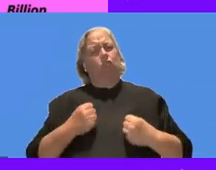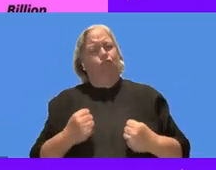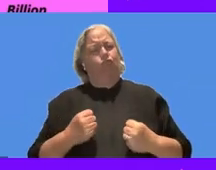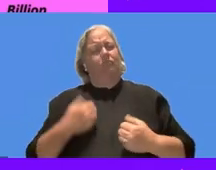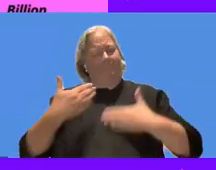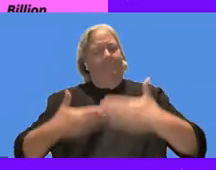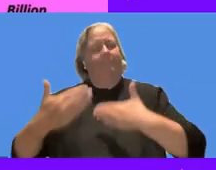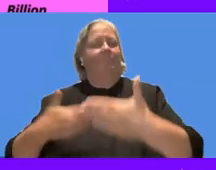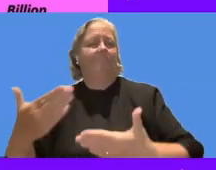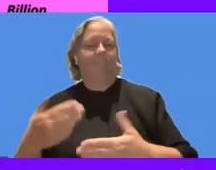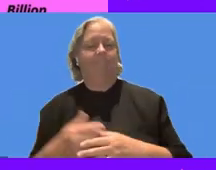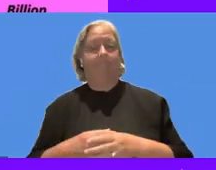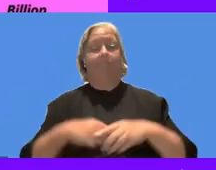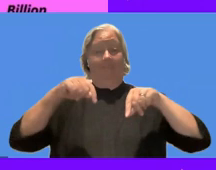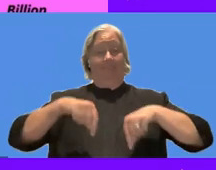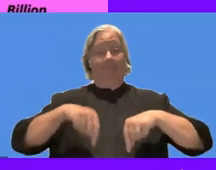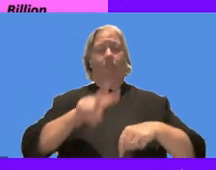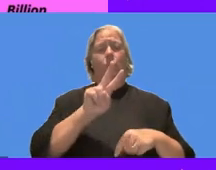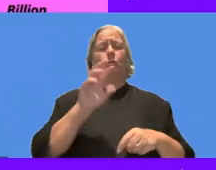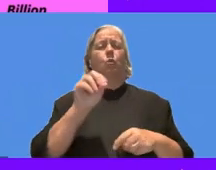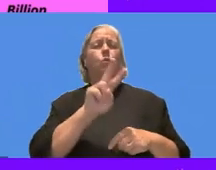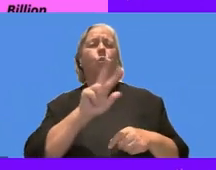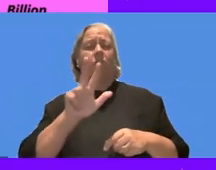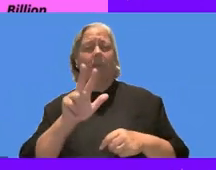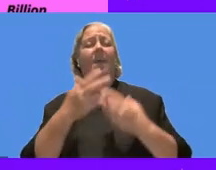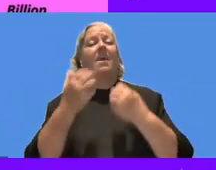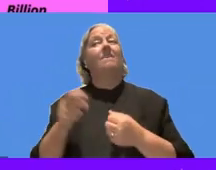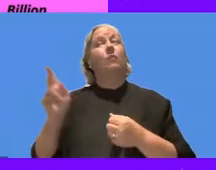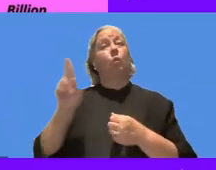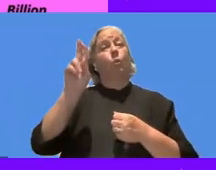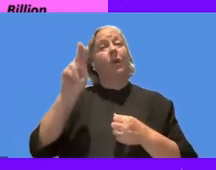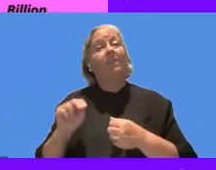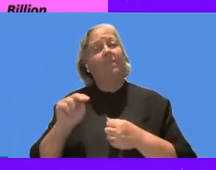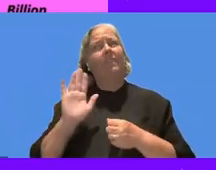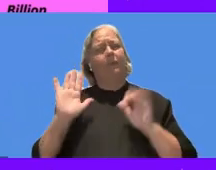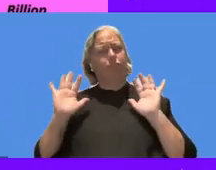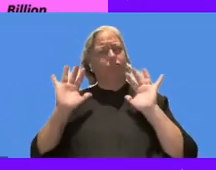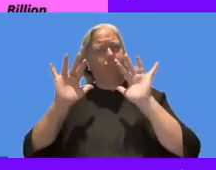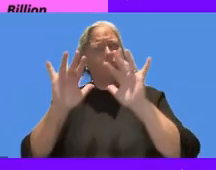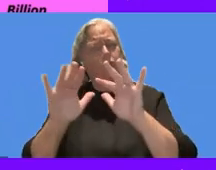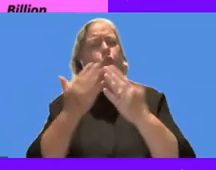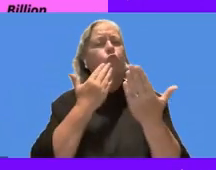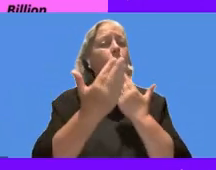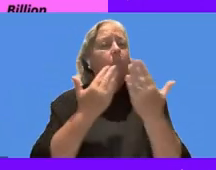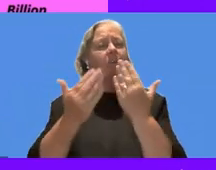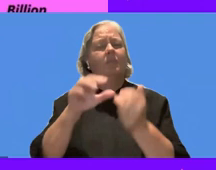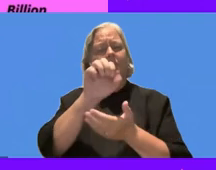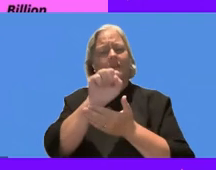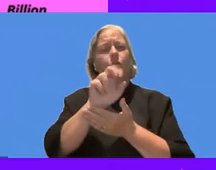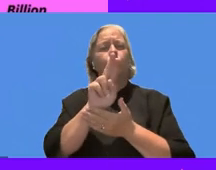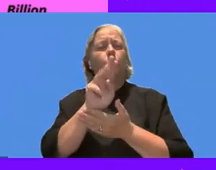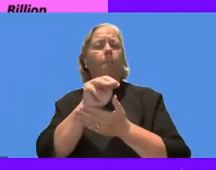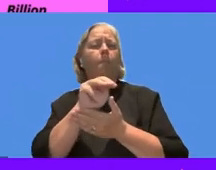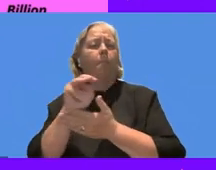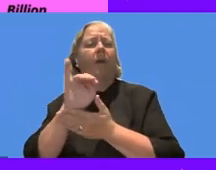this year, the SDG Summit is going to happen at the UN in September. And next year, we also have the UN Summit of the Future. And these aim